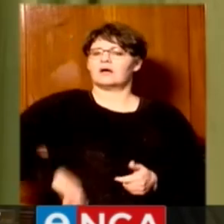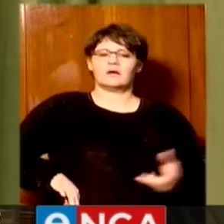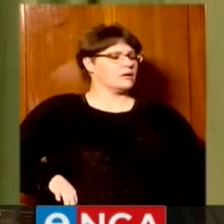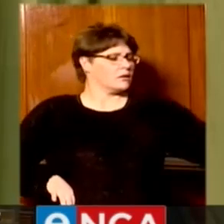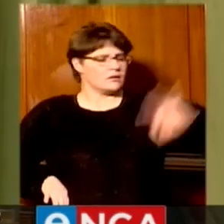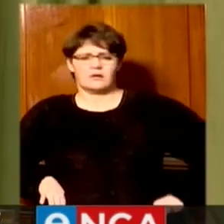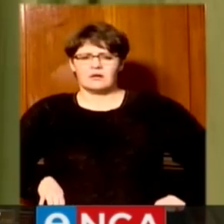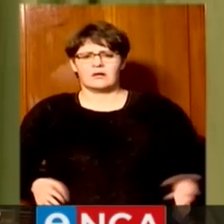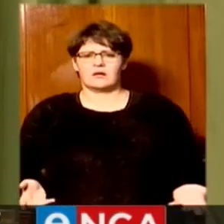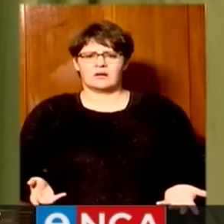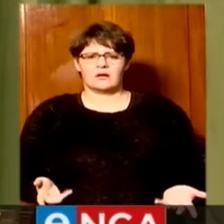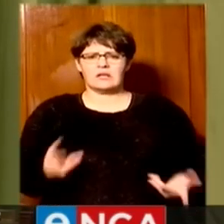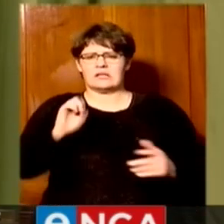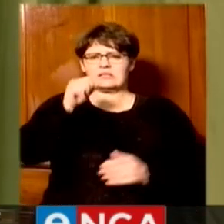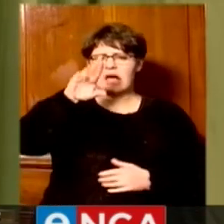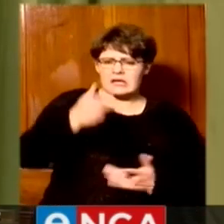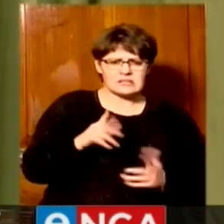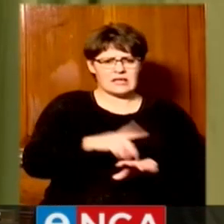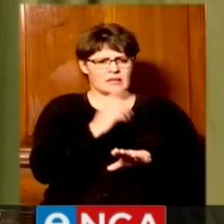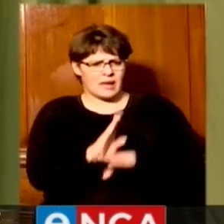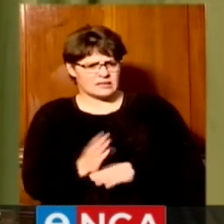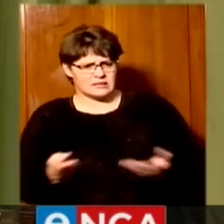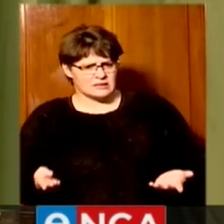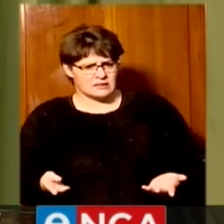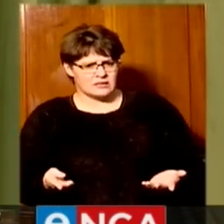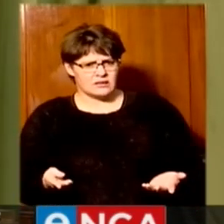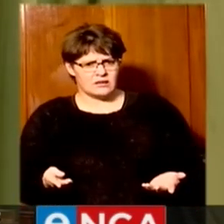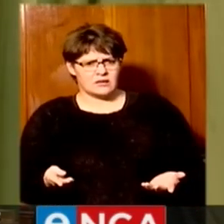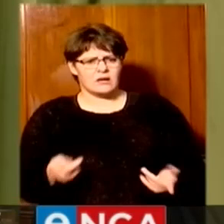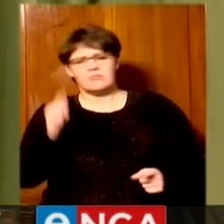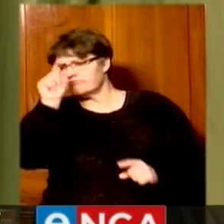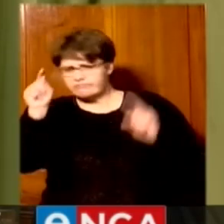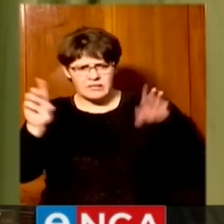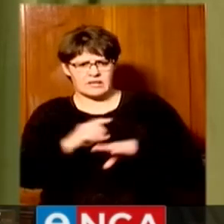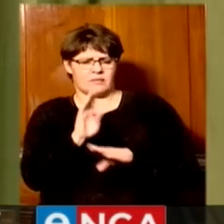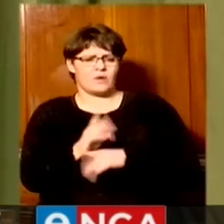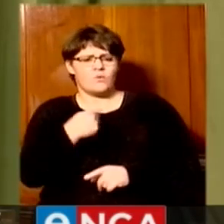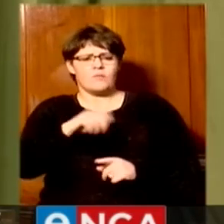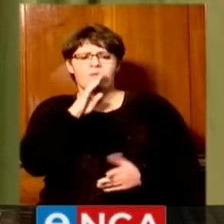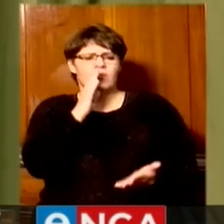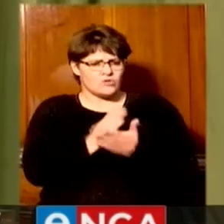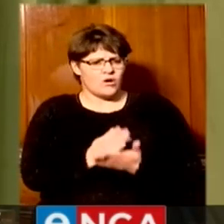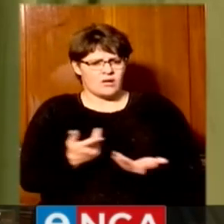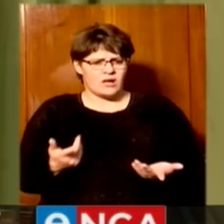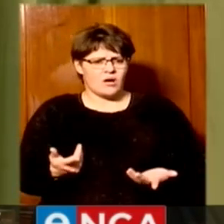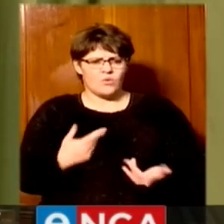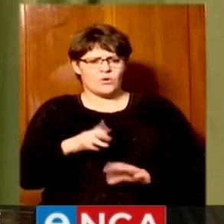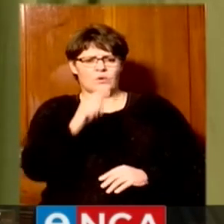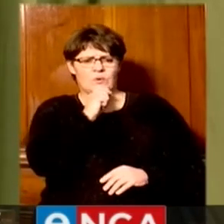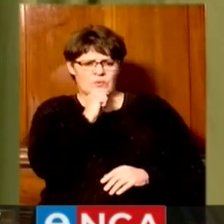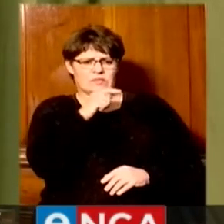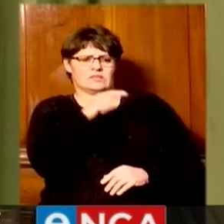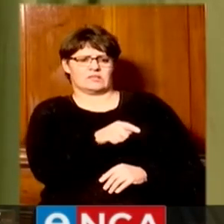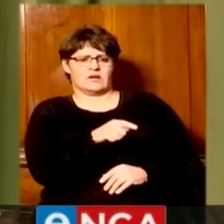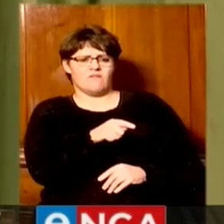kwi-SARS database, esibathola kwamanye ama-database. Kodwa ke asizuyisebenzisa lento engiyishoyo as a way